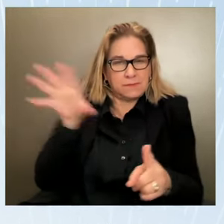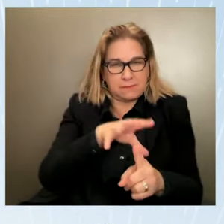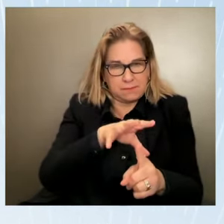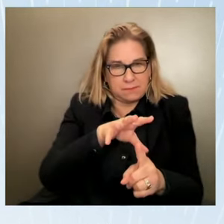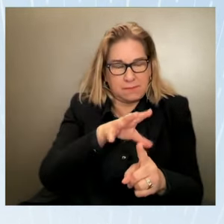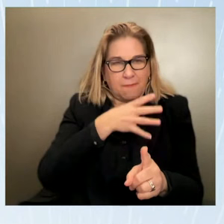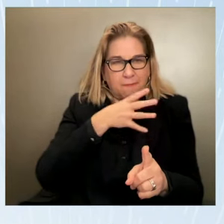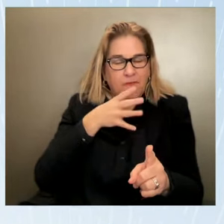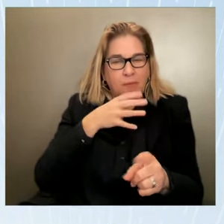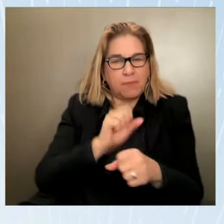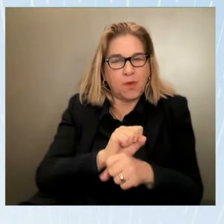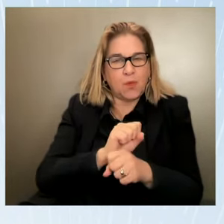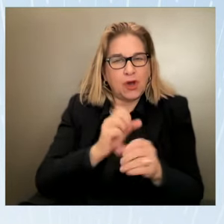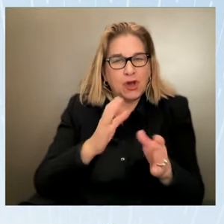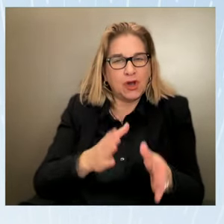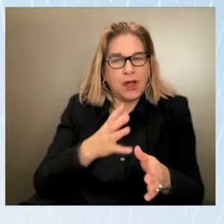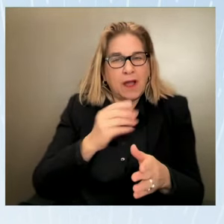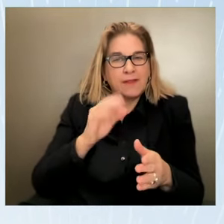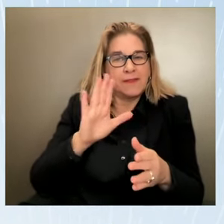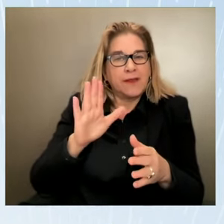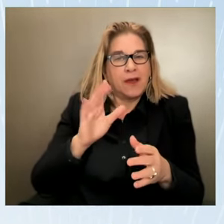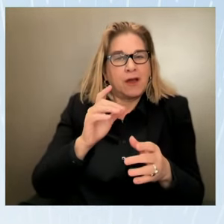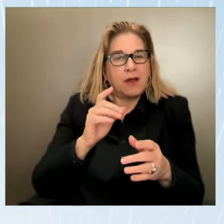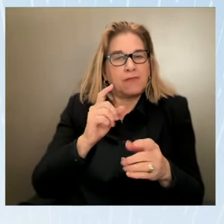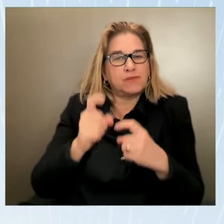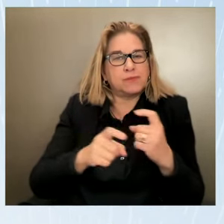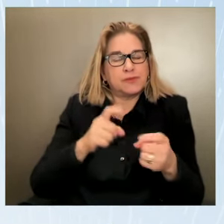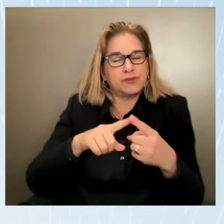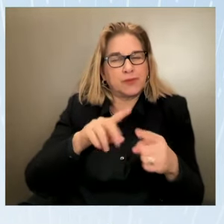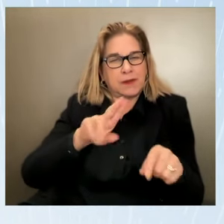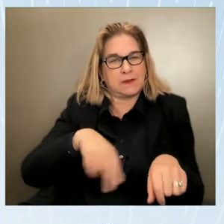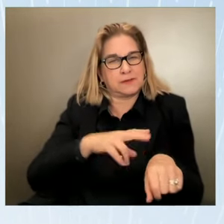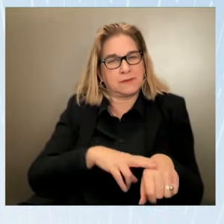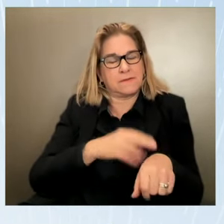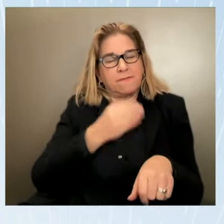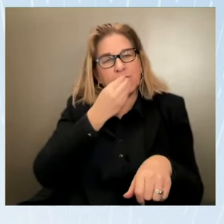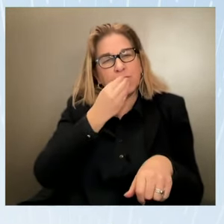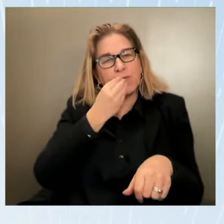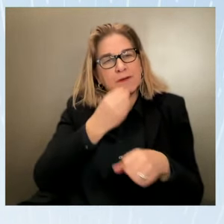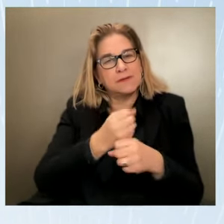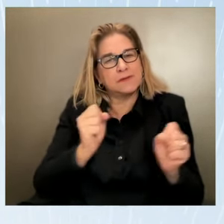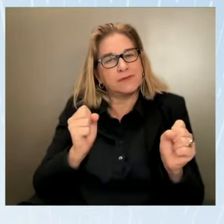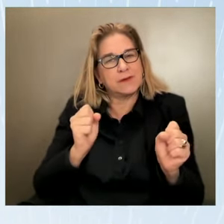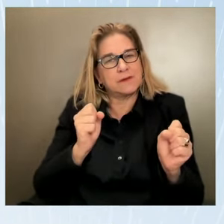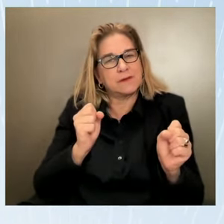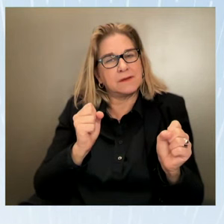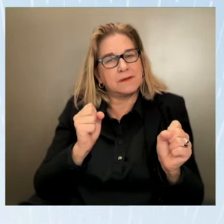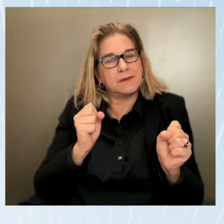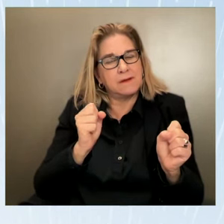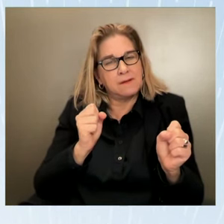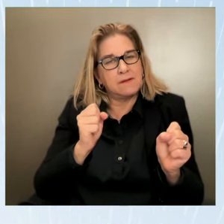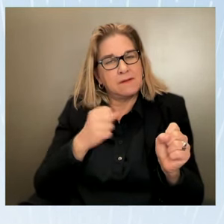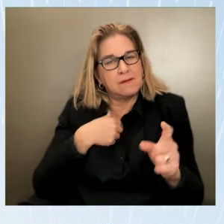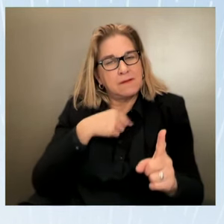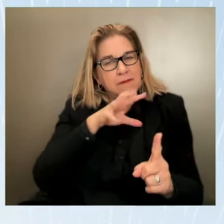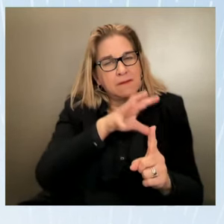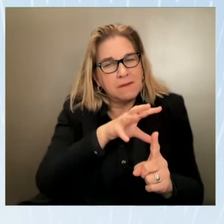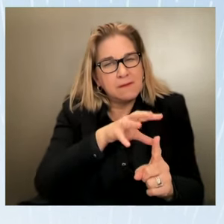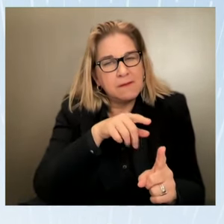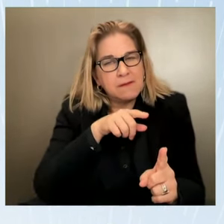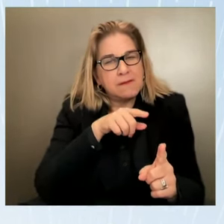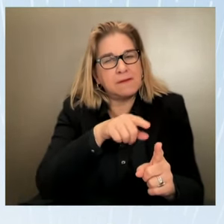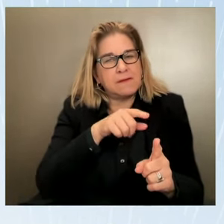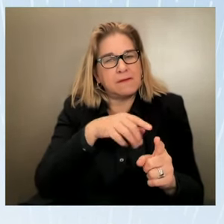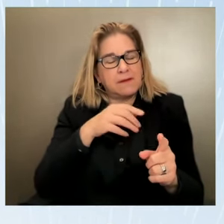security. It also simultaneously highlighted the challenges of labor instability, irregular migration, and the need